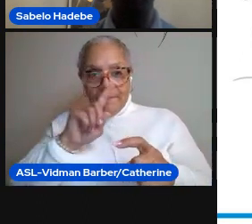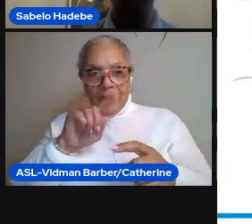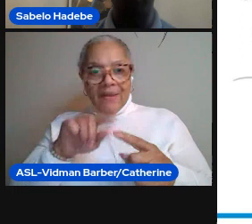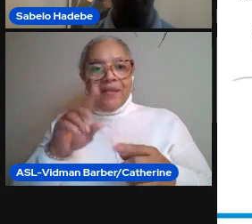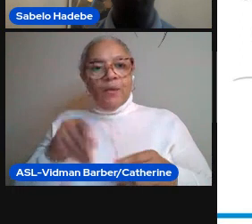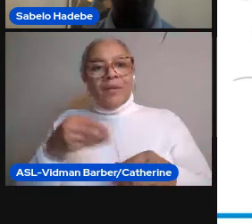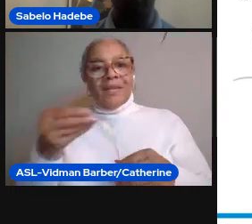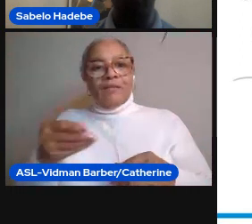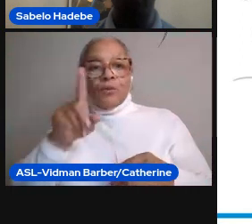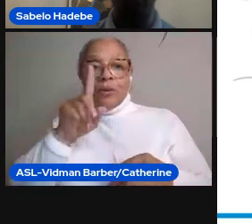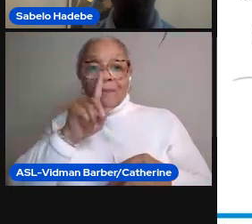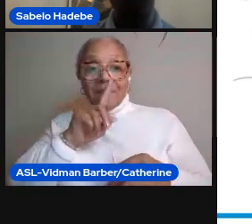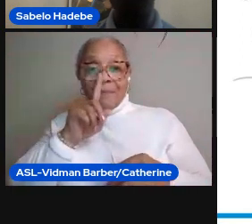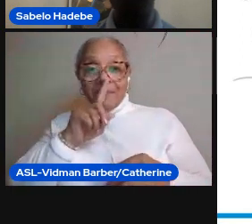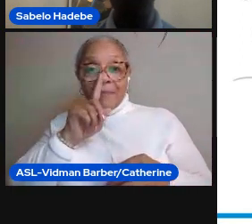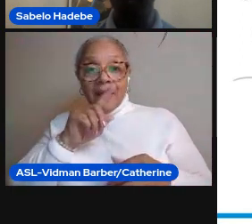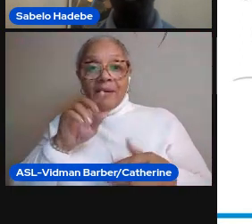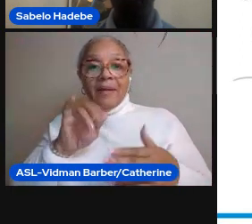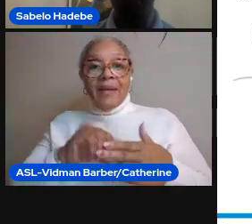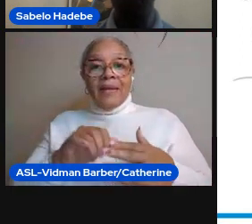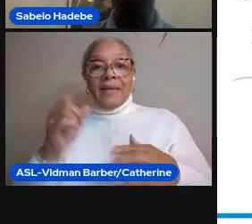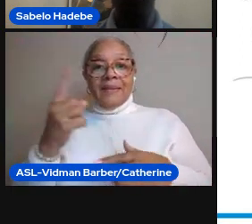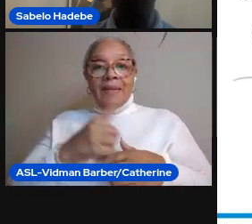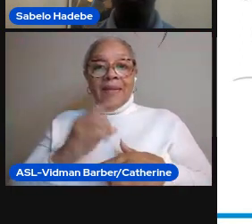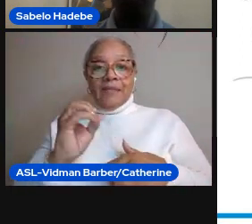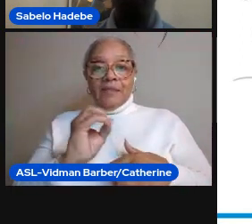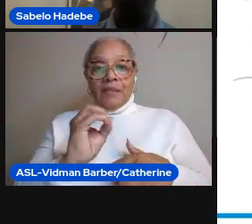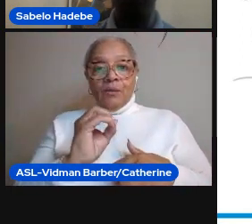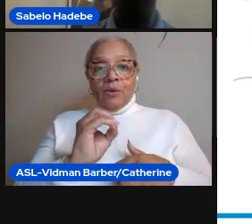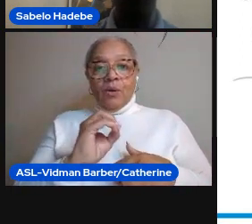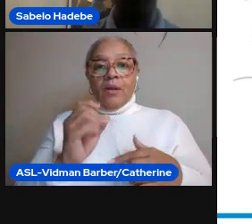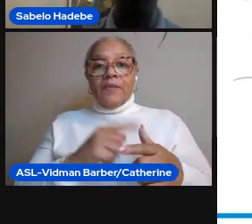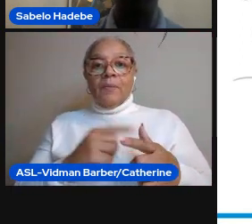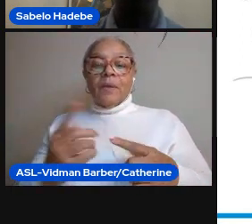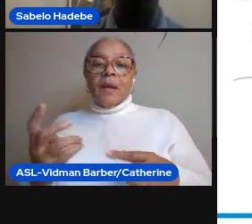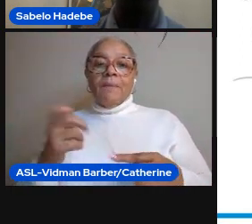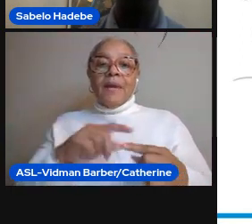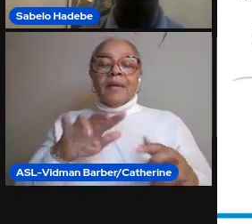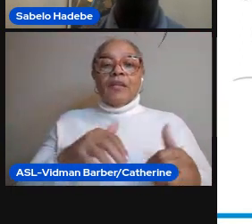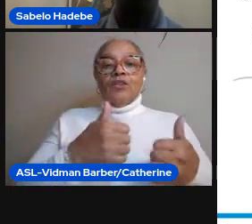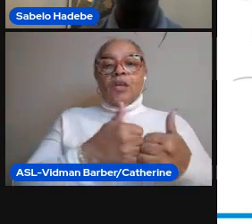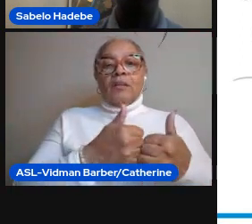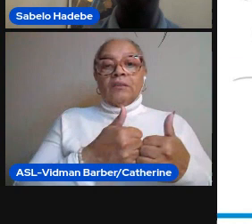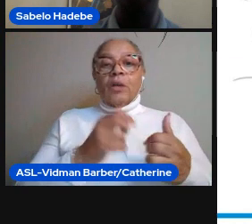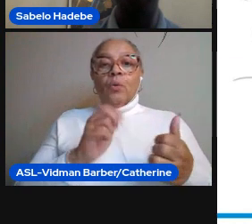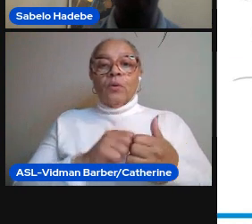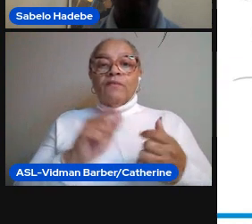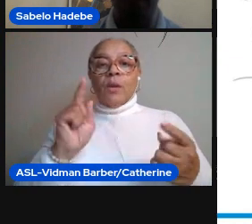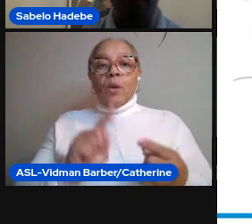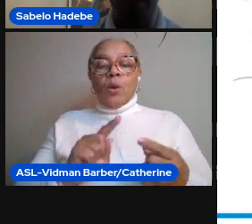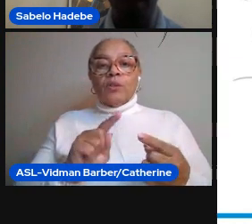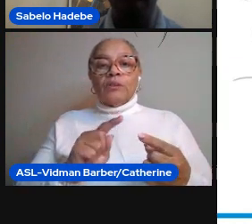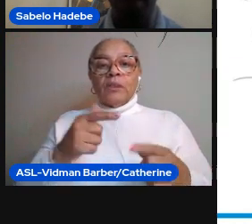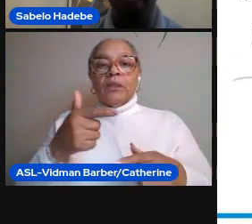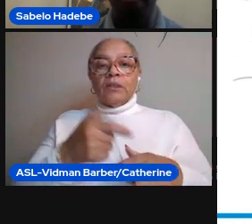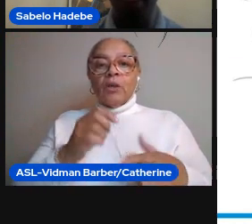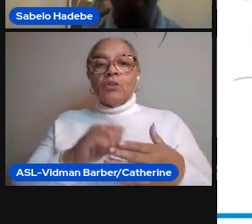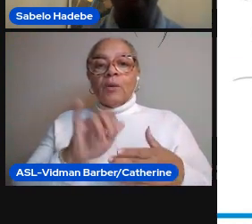mice at day 0. And then we come back and challenge again with a lower dose of house dust mite.